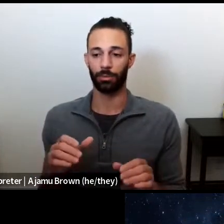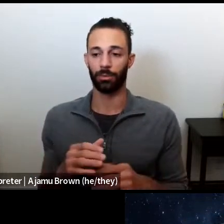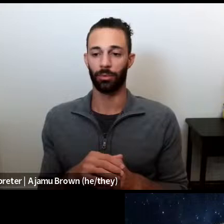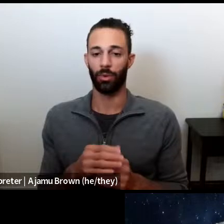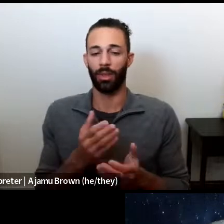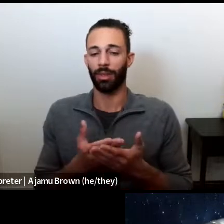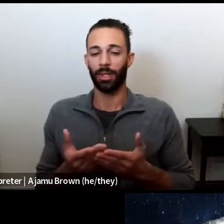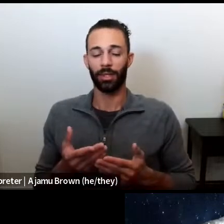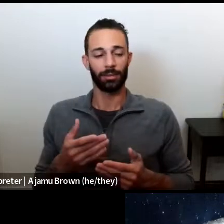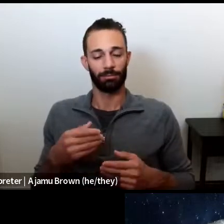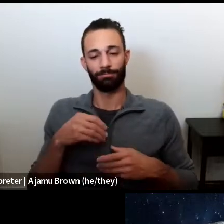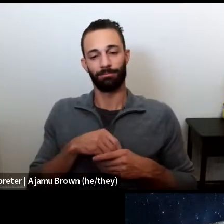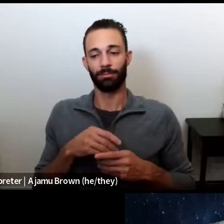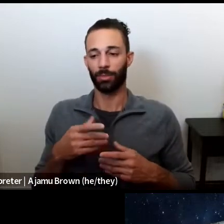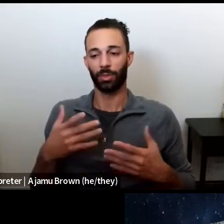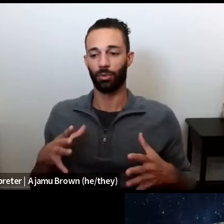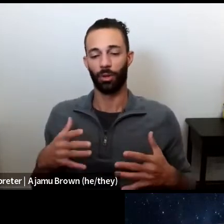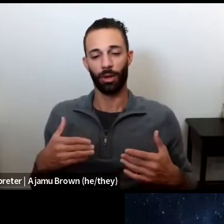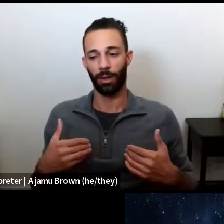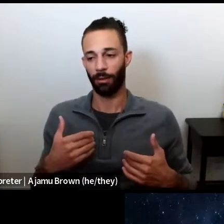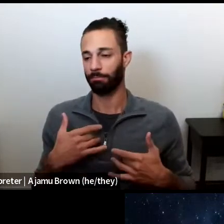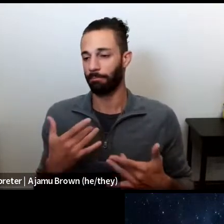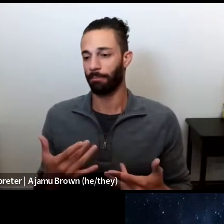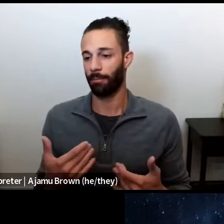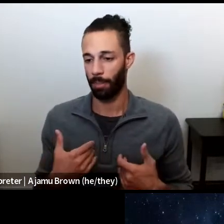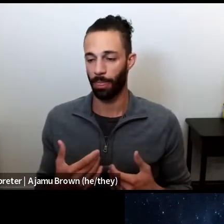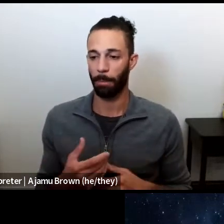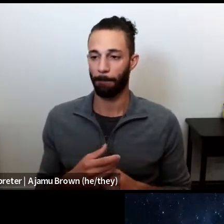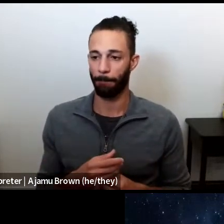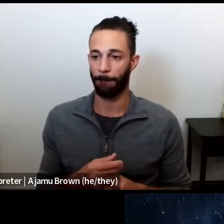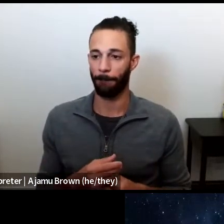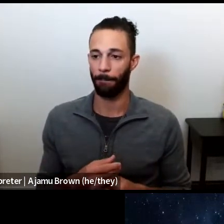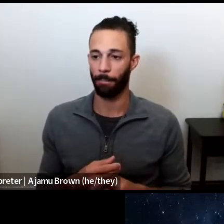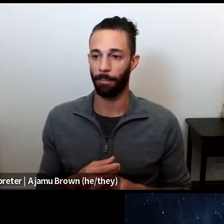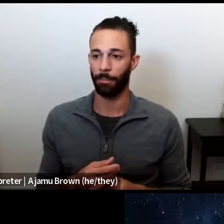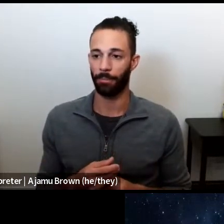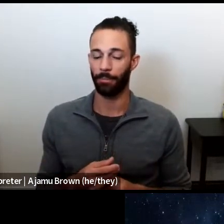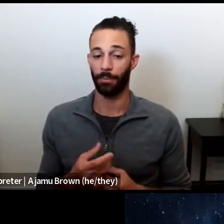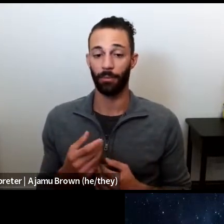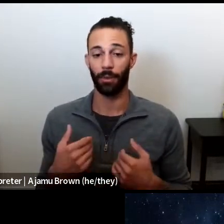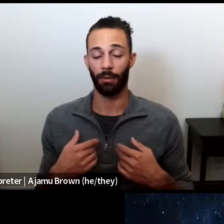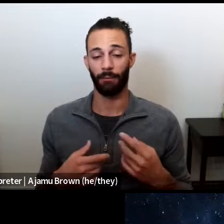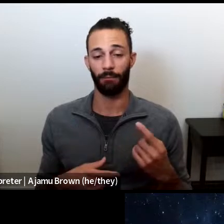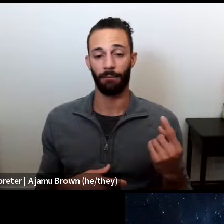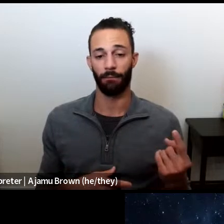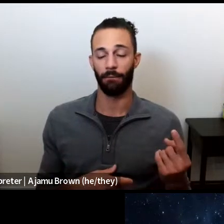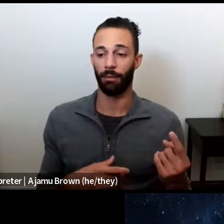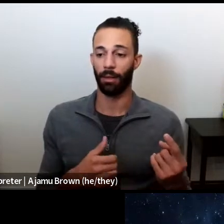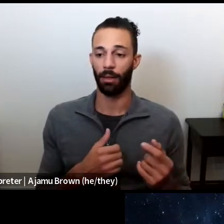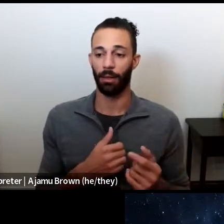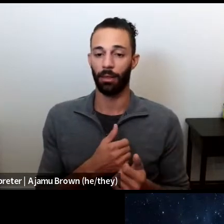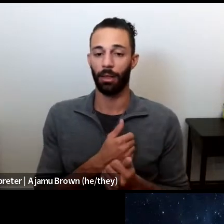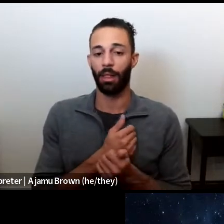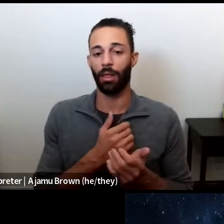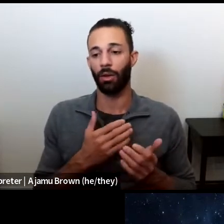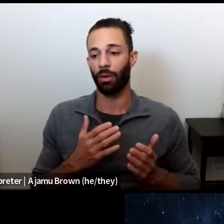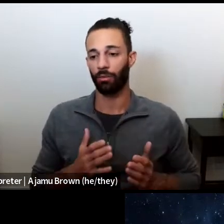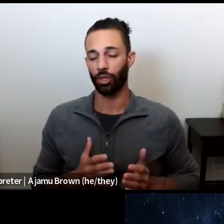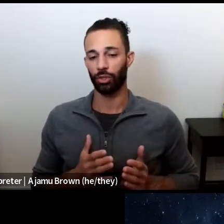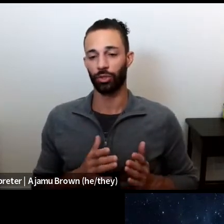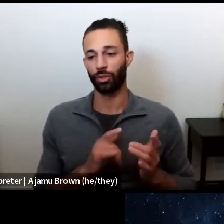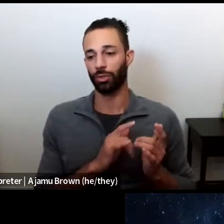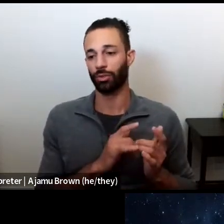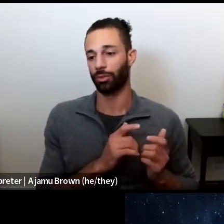hold. So these two cards, we have the Lovers over here, which, yes, it